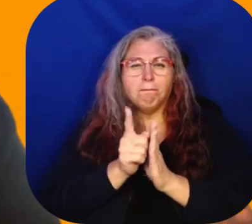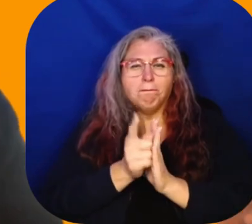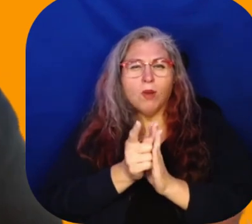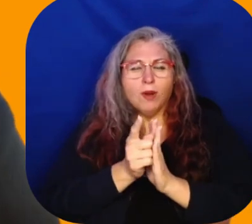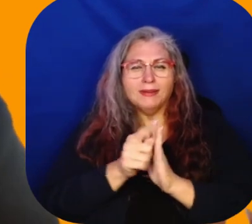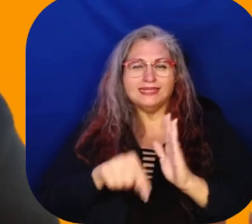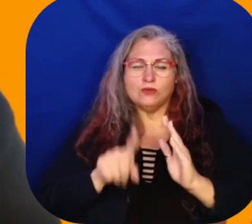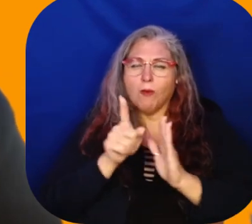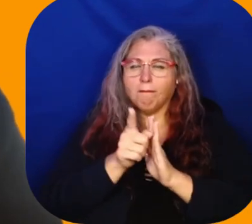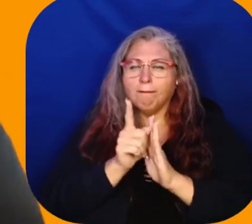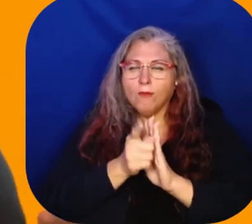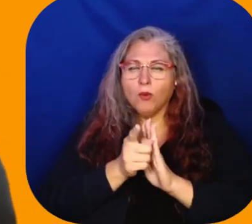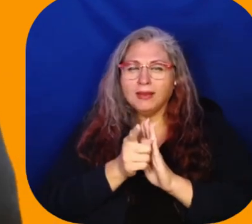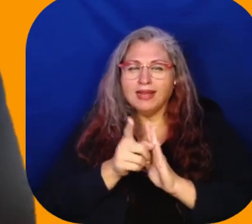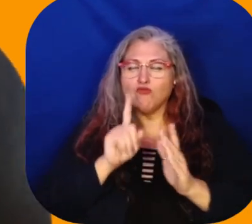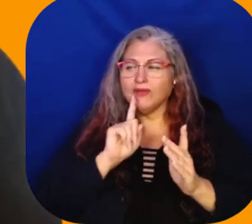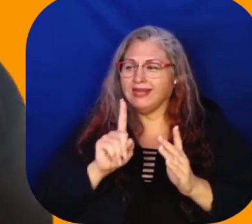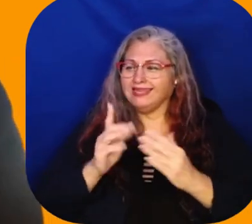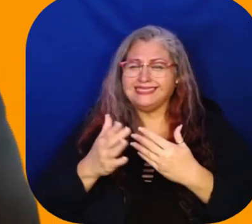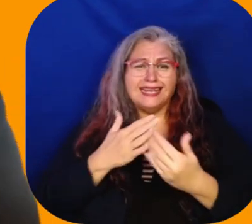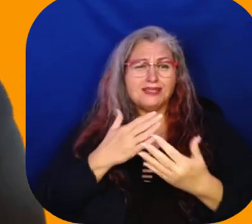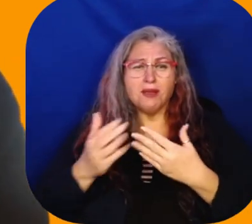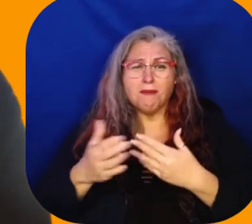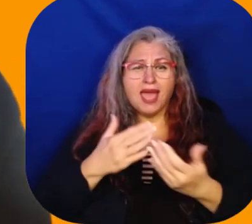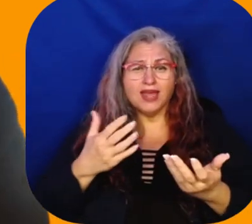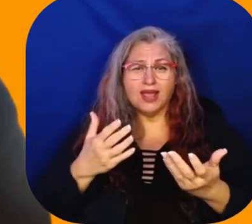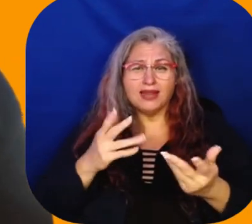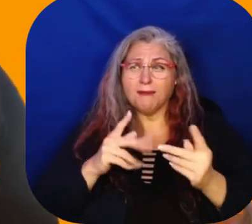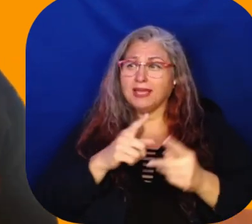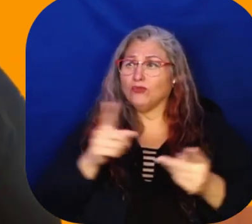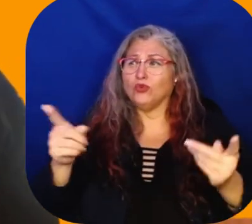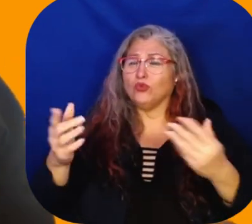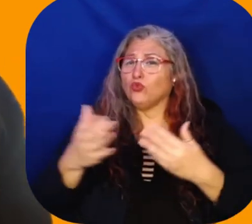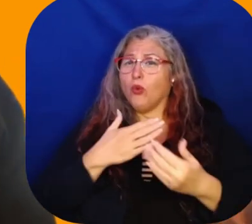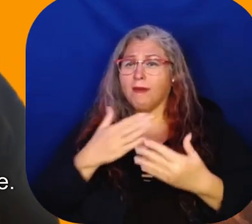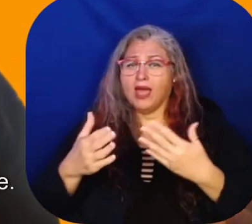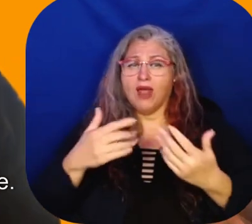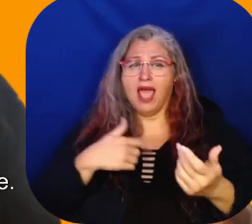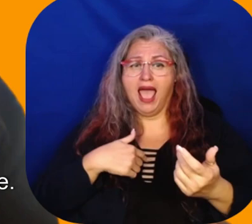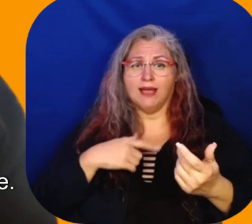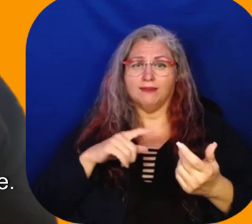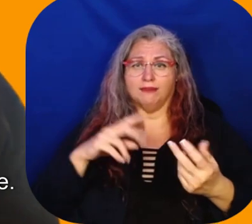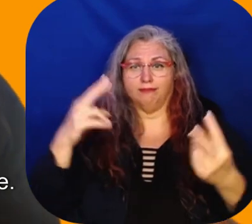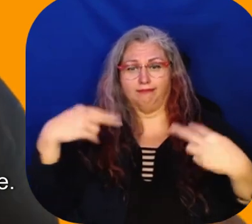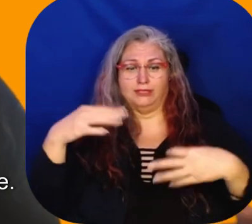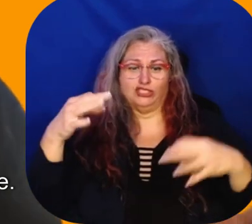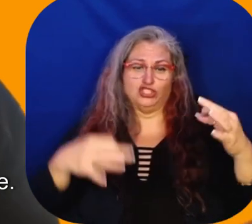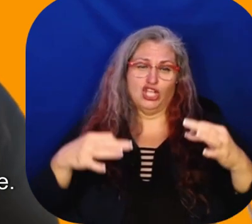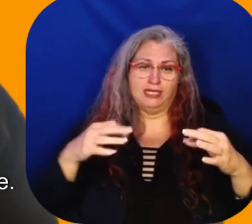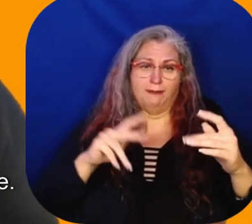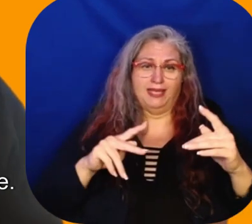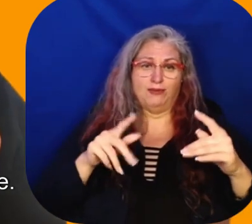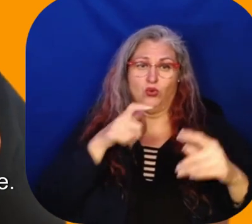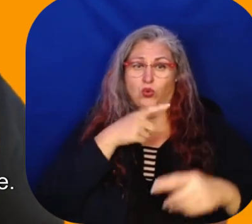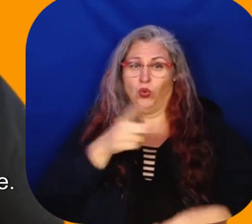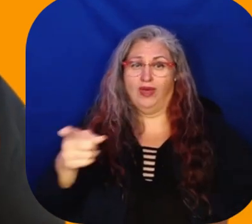and it don't even matter. You know, and people don't even matter. And I'm being judged and thought about by people who don't even know who they are.